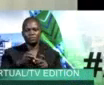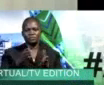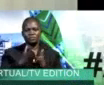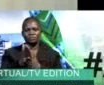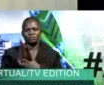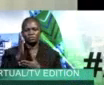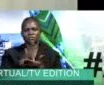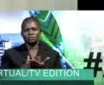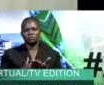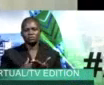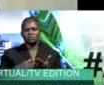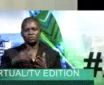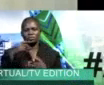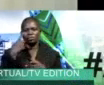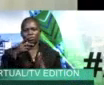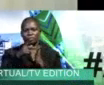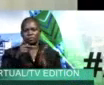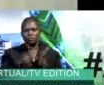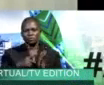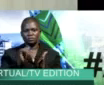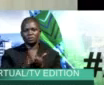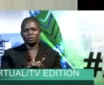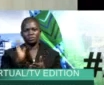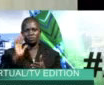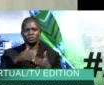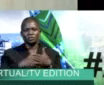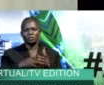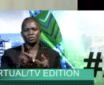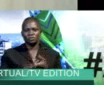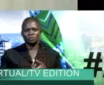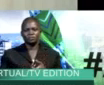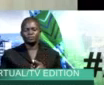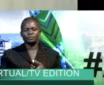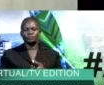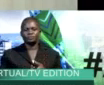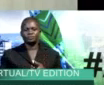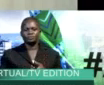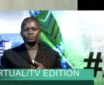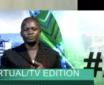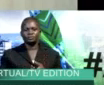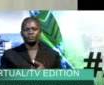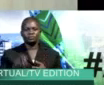vigorously all policies that will lead to